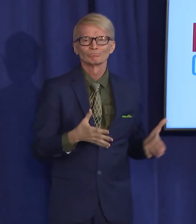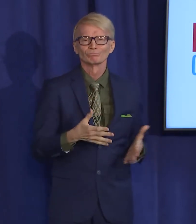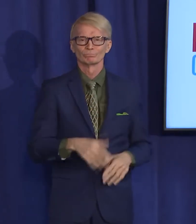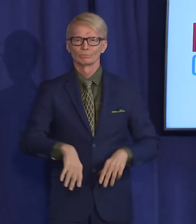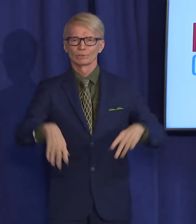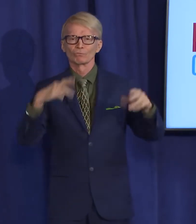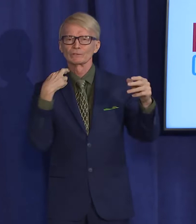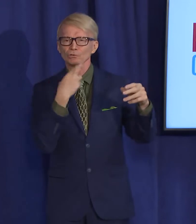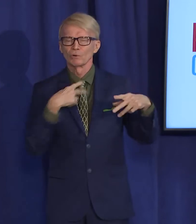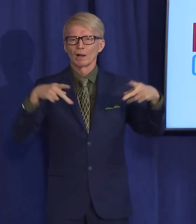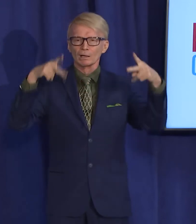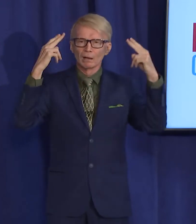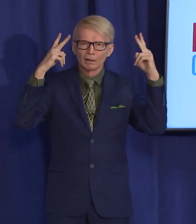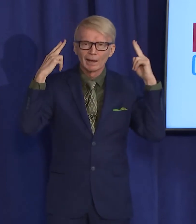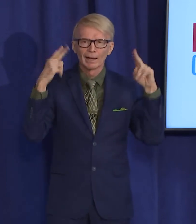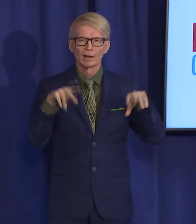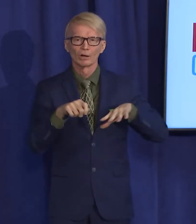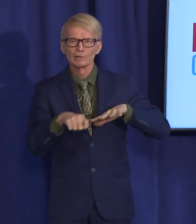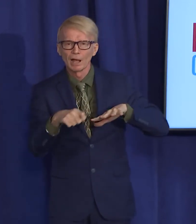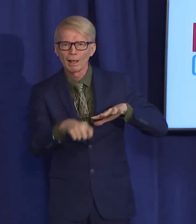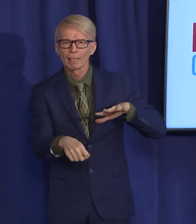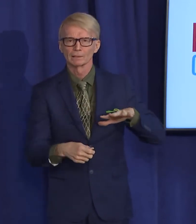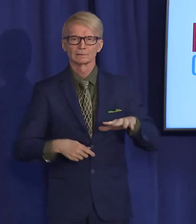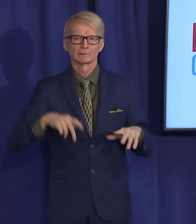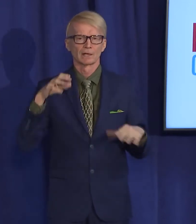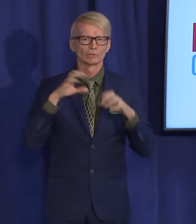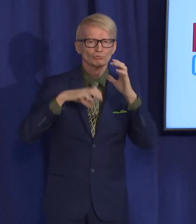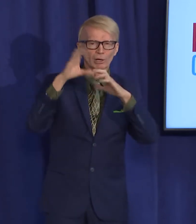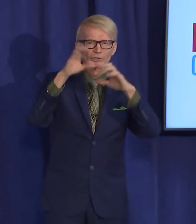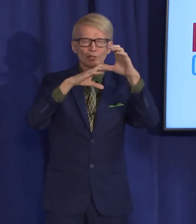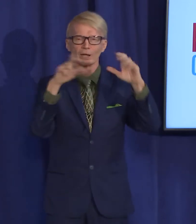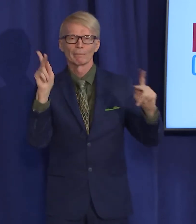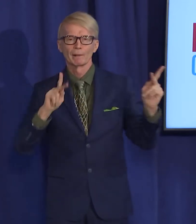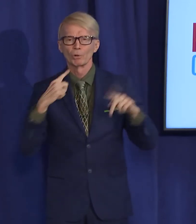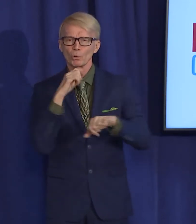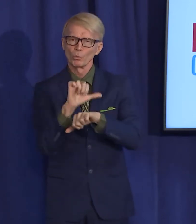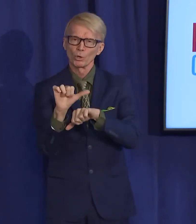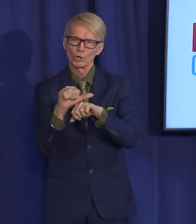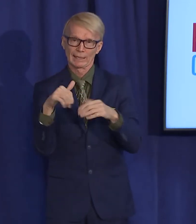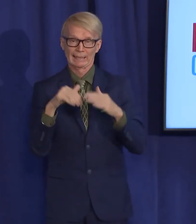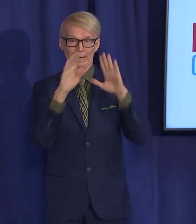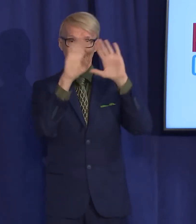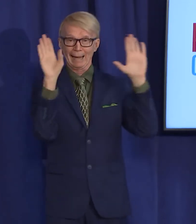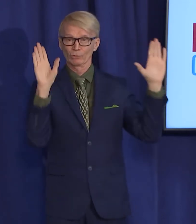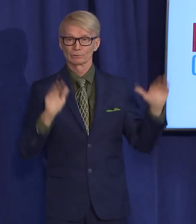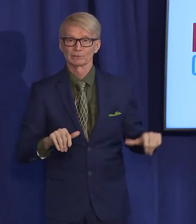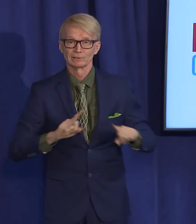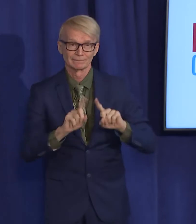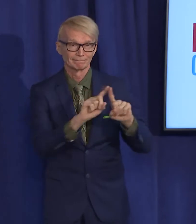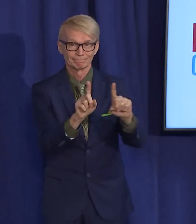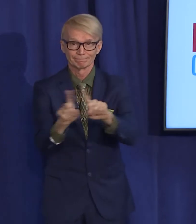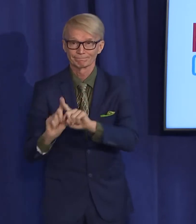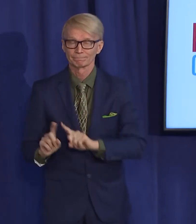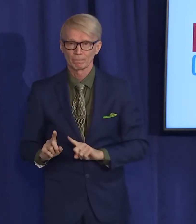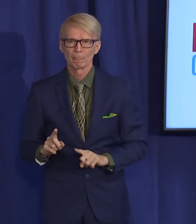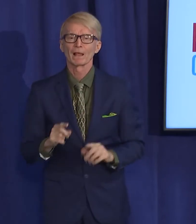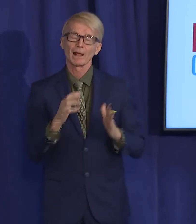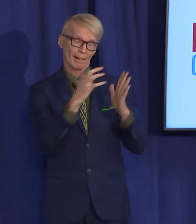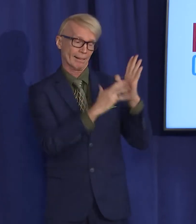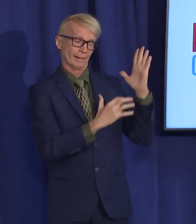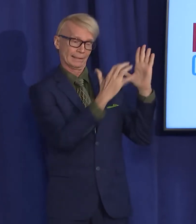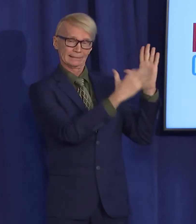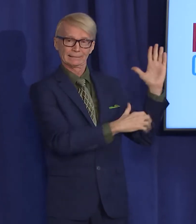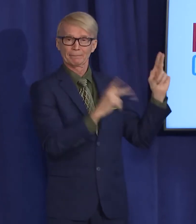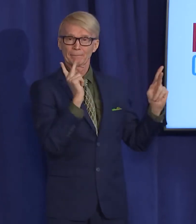do nails, construction, retail workers, and people who work in shelter and housing. We'll be providing a detailed list, both of